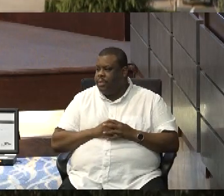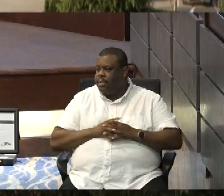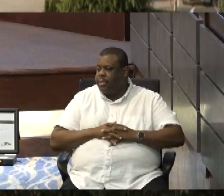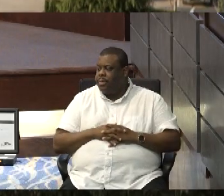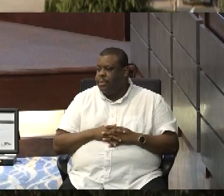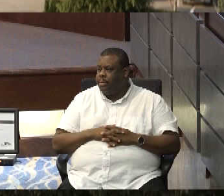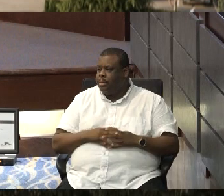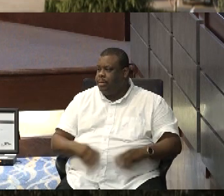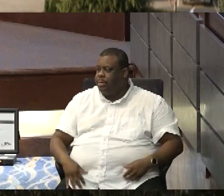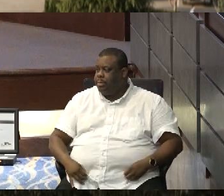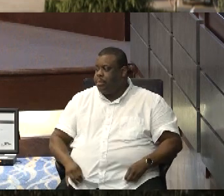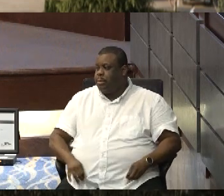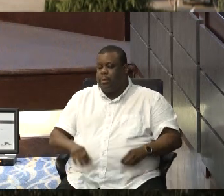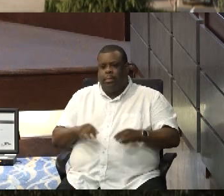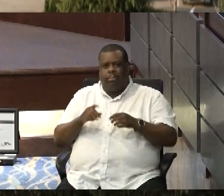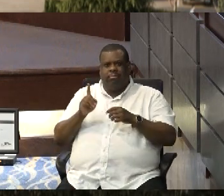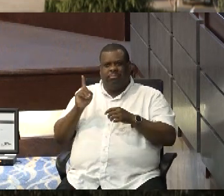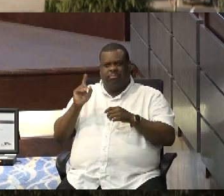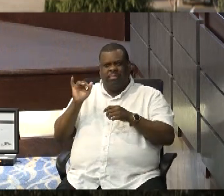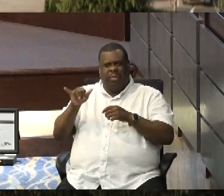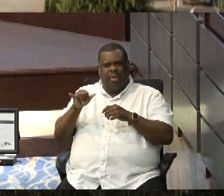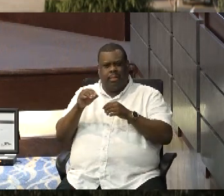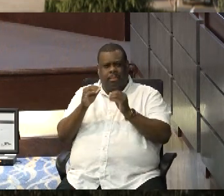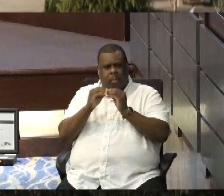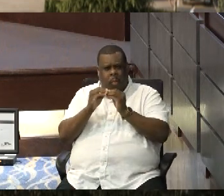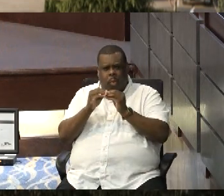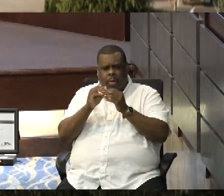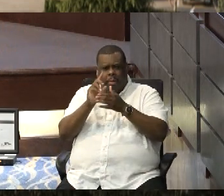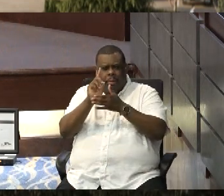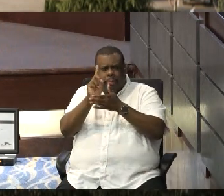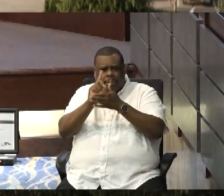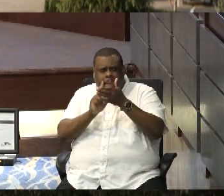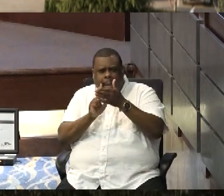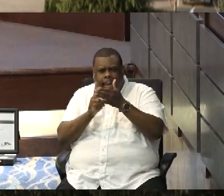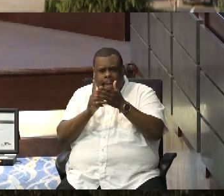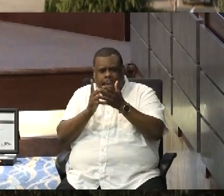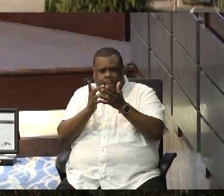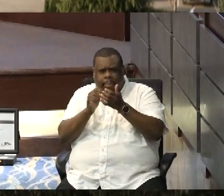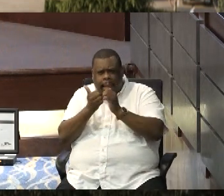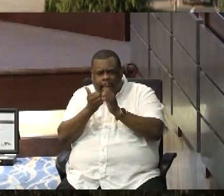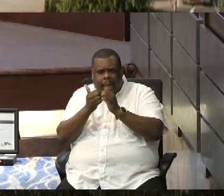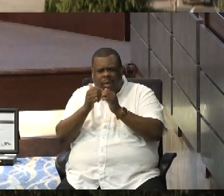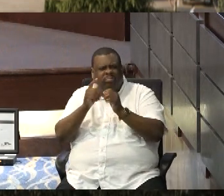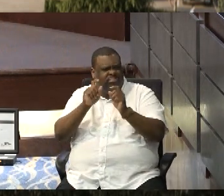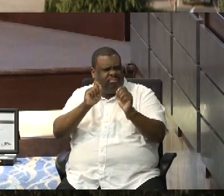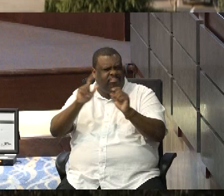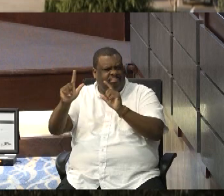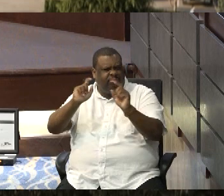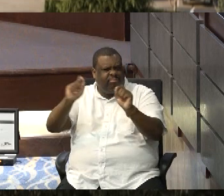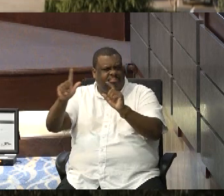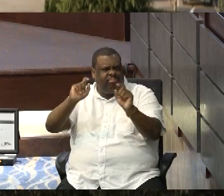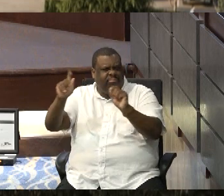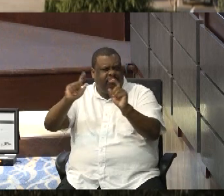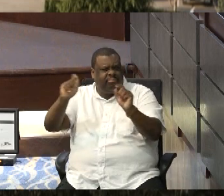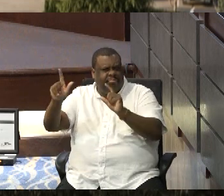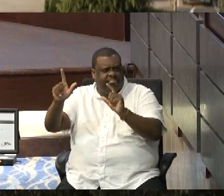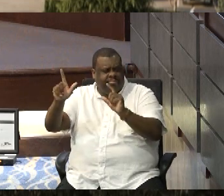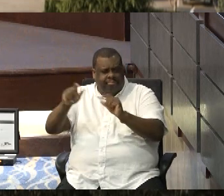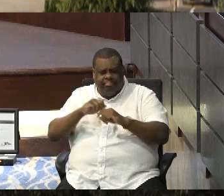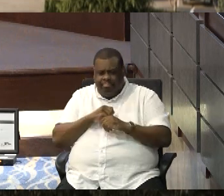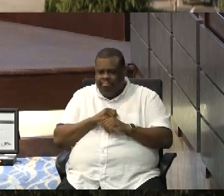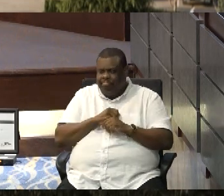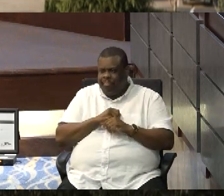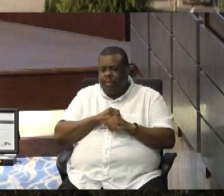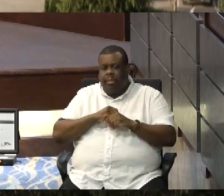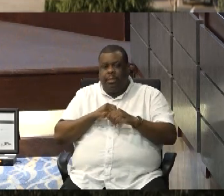Thank you. So I'll tell you a little bit more about the design by stepping through a series of images. Of course,